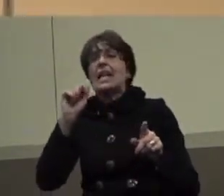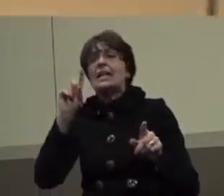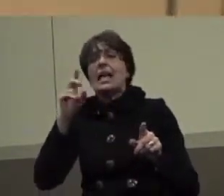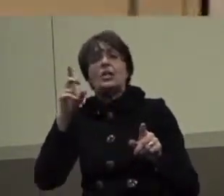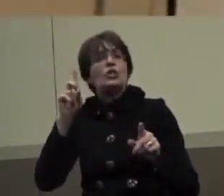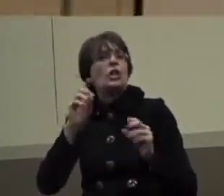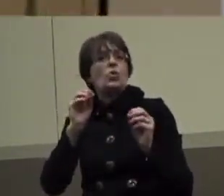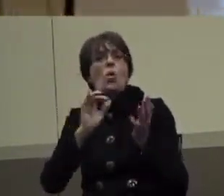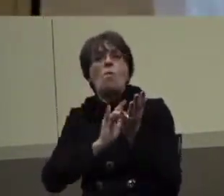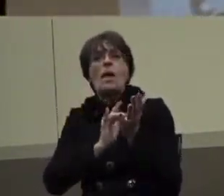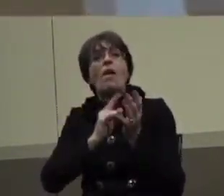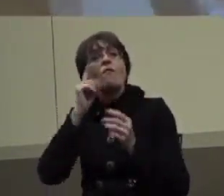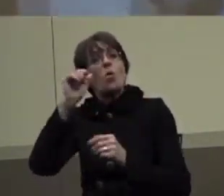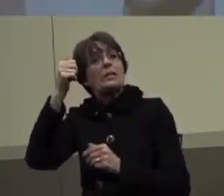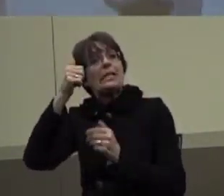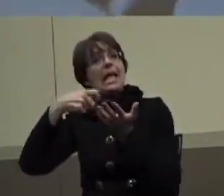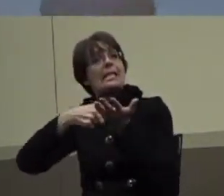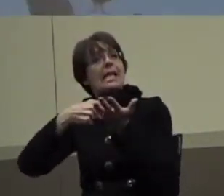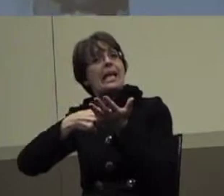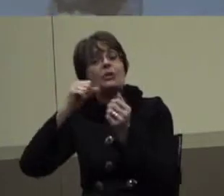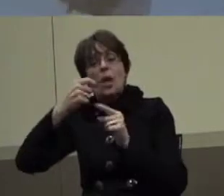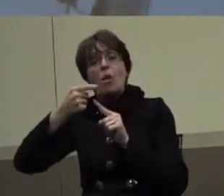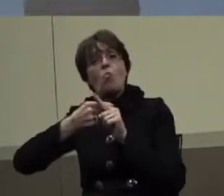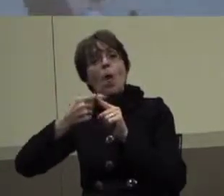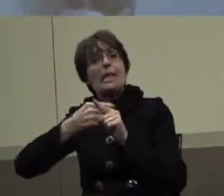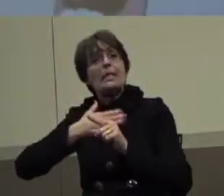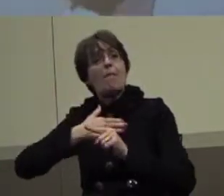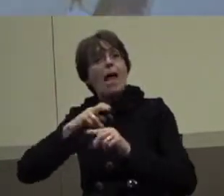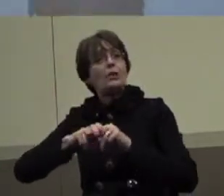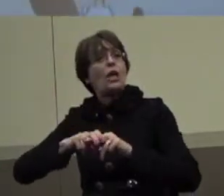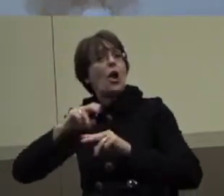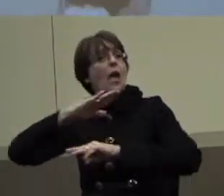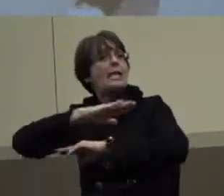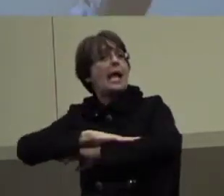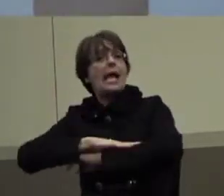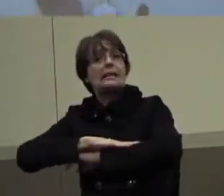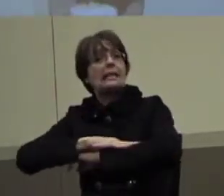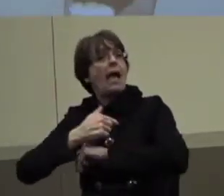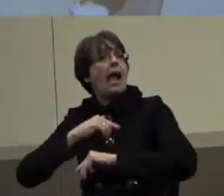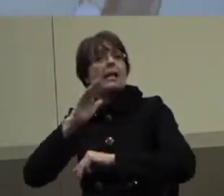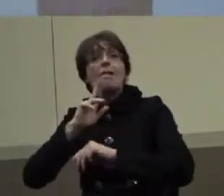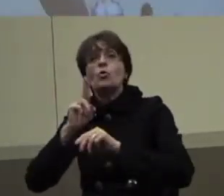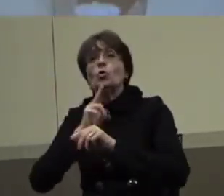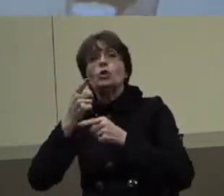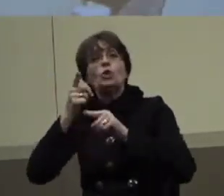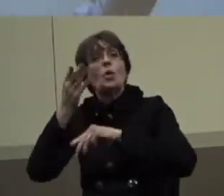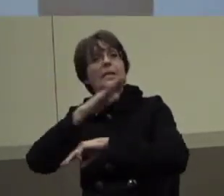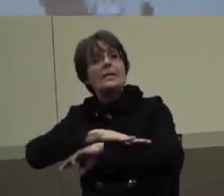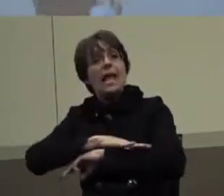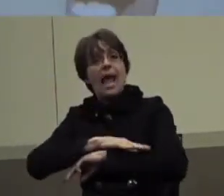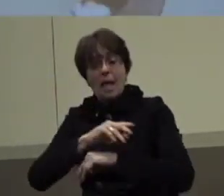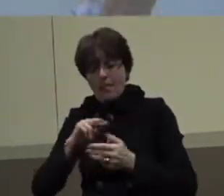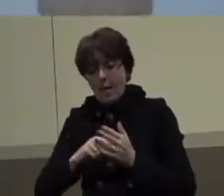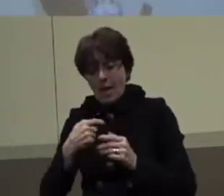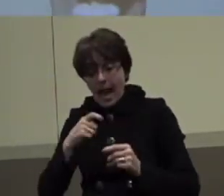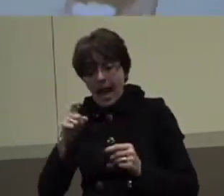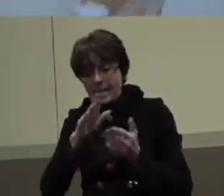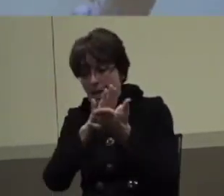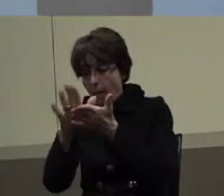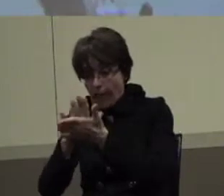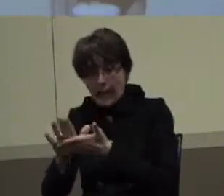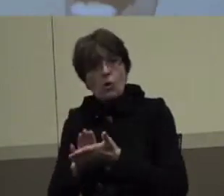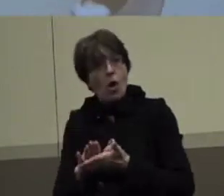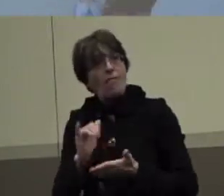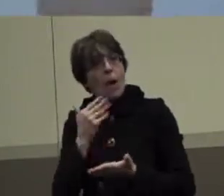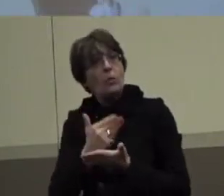tickets, you could rent my chair and my desk. I never used my desk during the day. It made me keep my desk cleared off, which was a